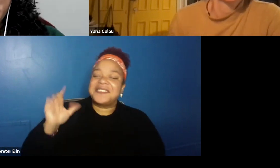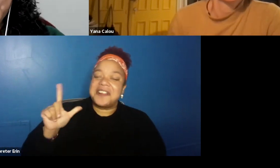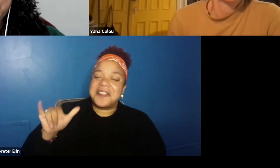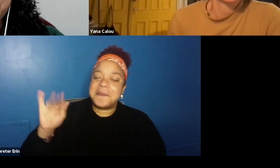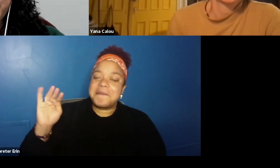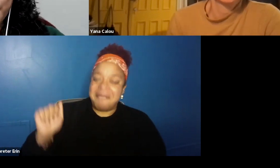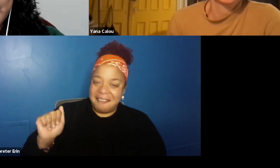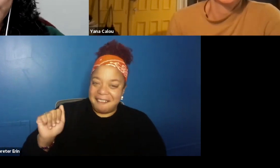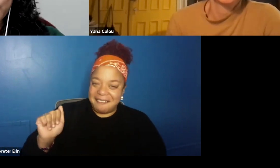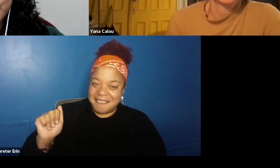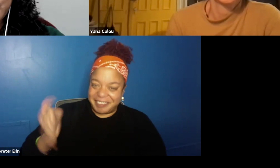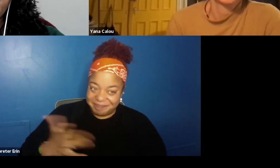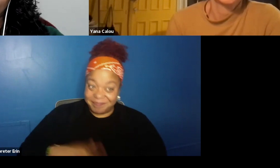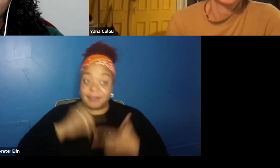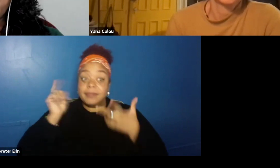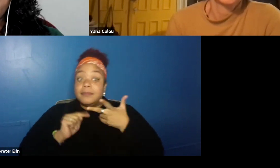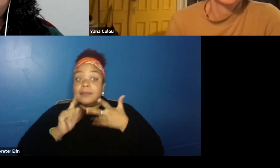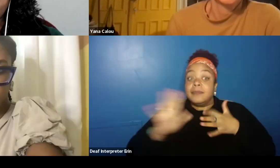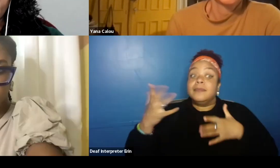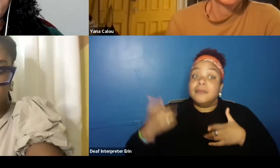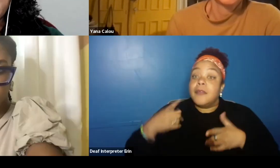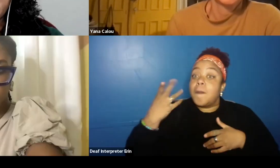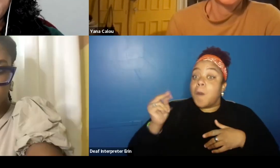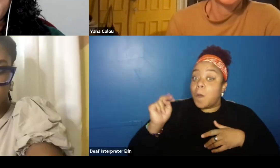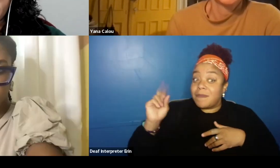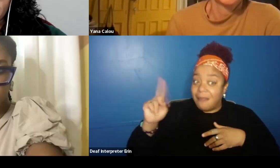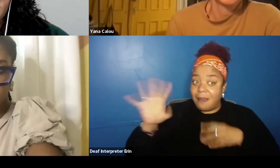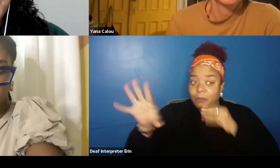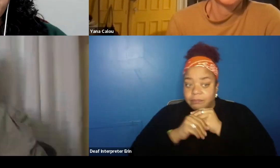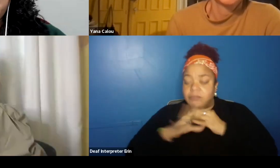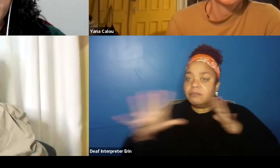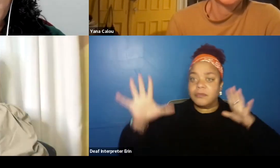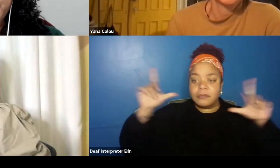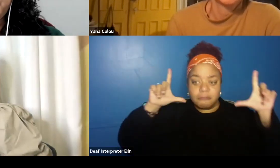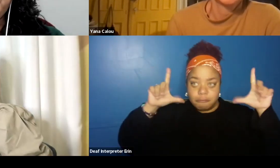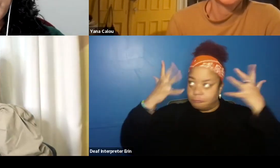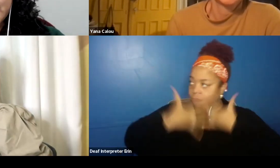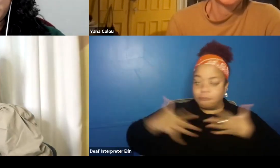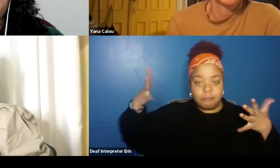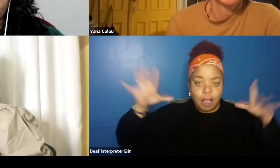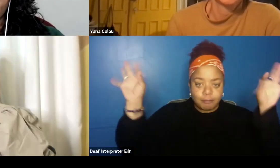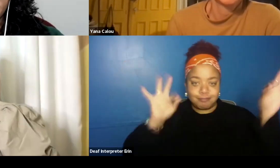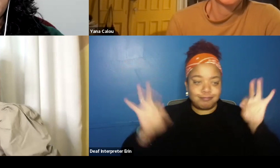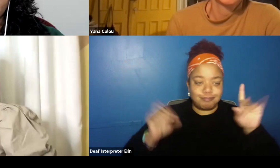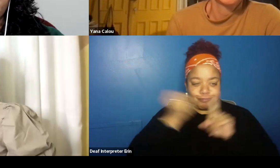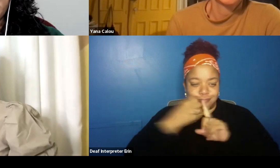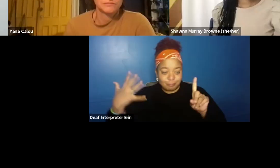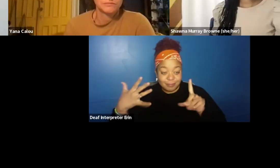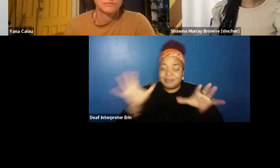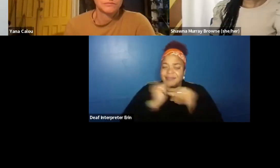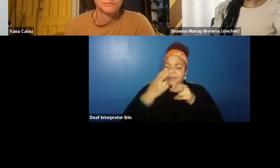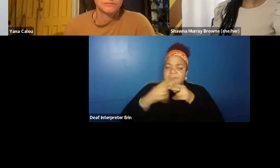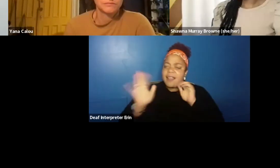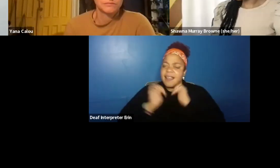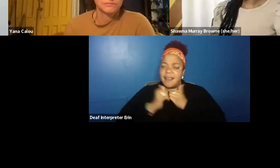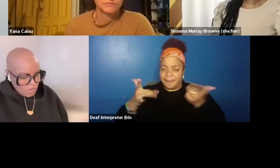your name, pronouns, your visual descriptions, and a bit about how you're feeling about rising surveillance